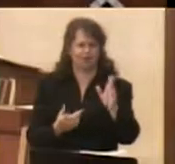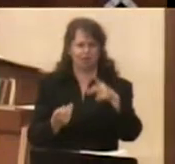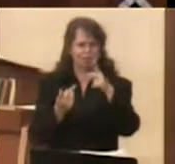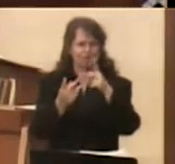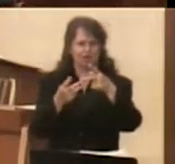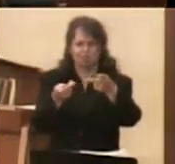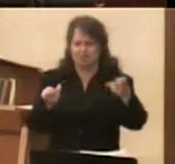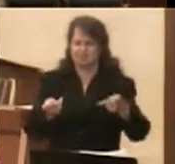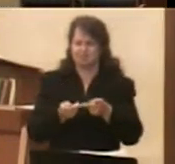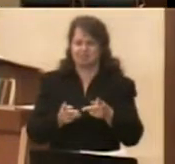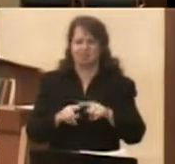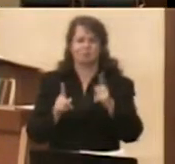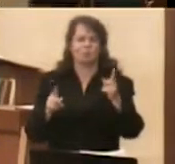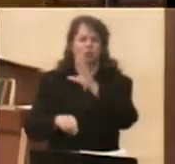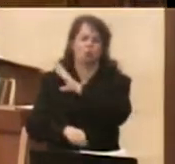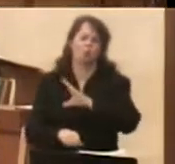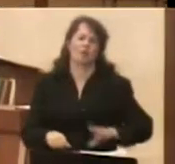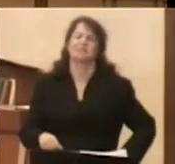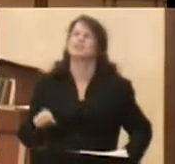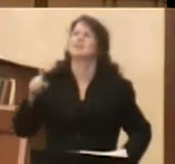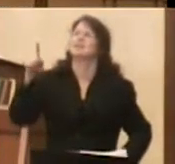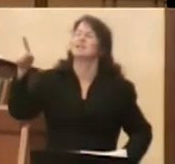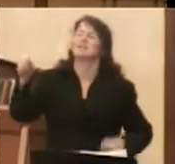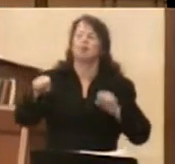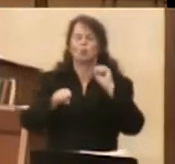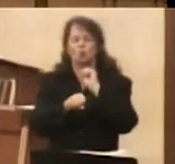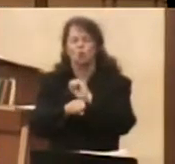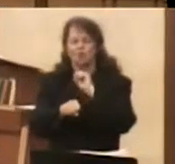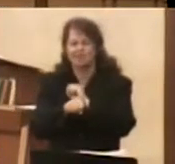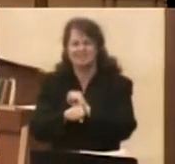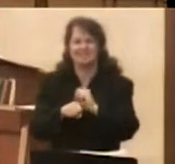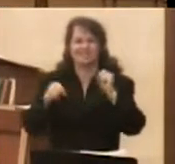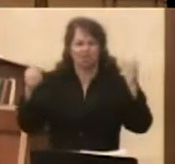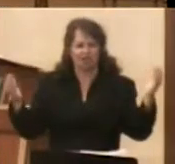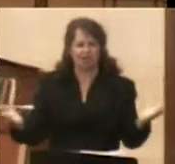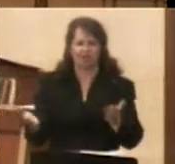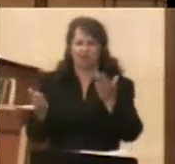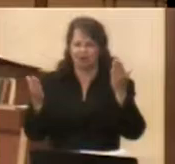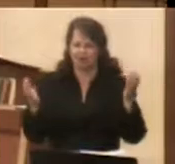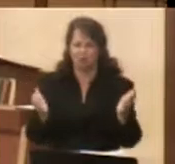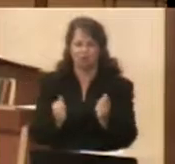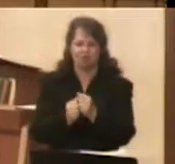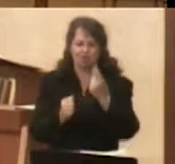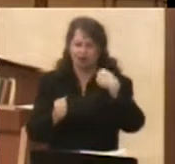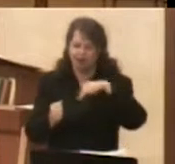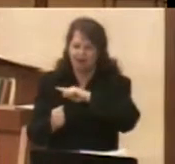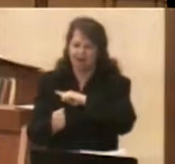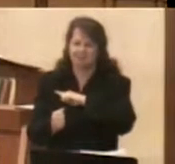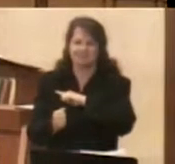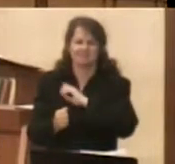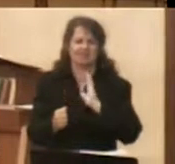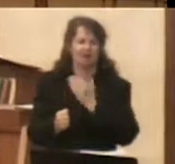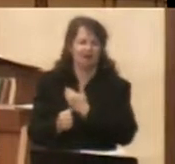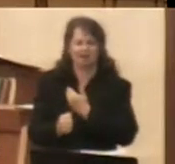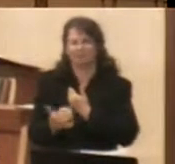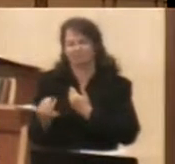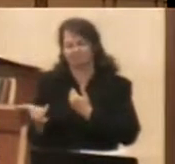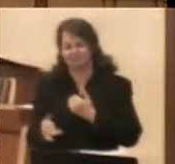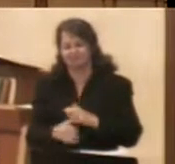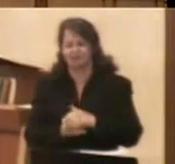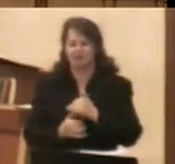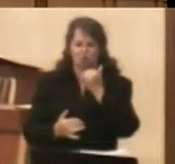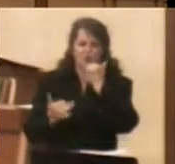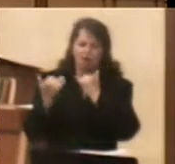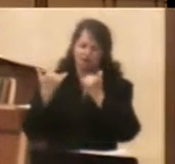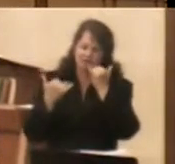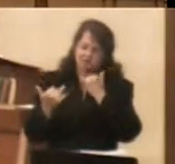yet, Christ still works through this church with all its imperfections. And if we hear all of those different